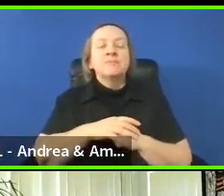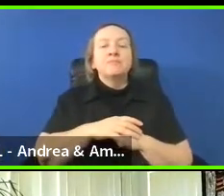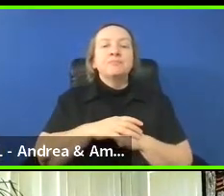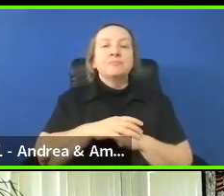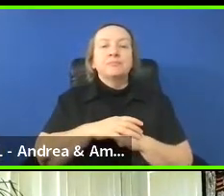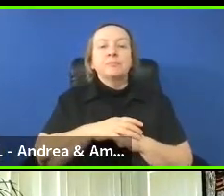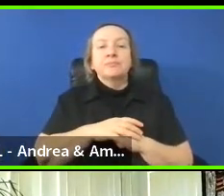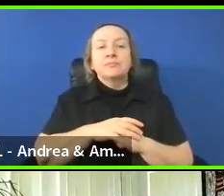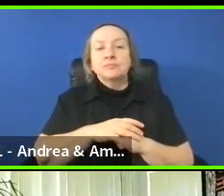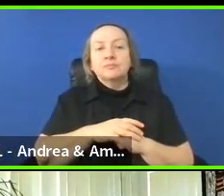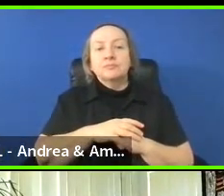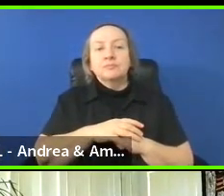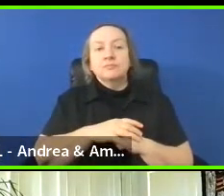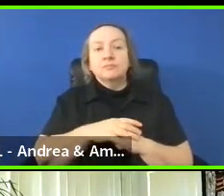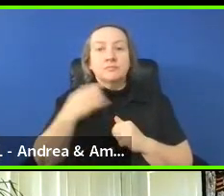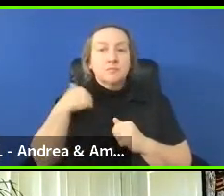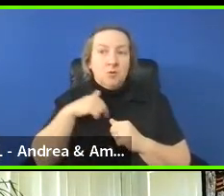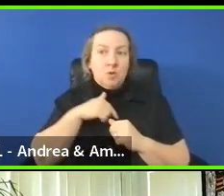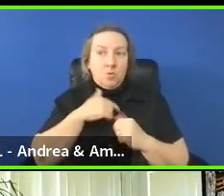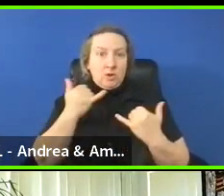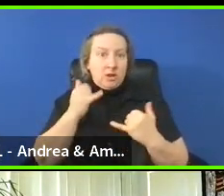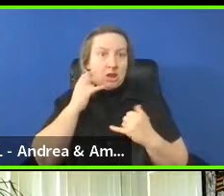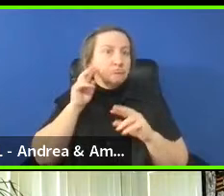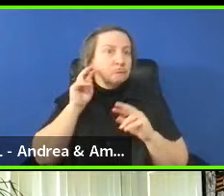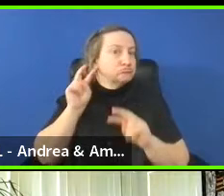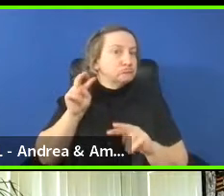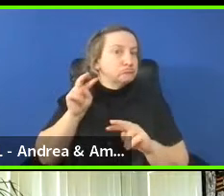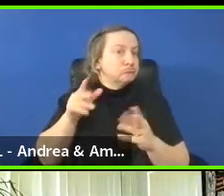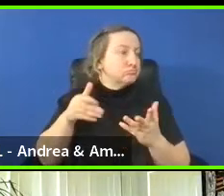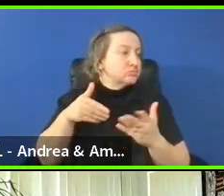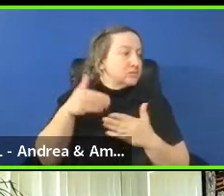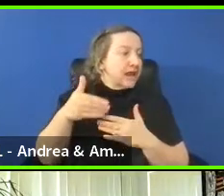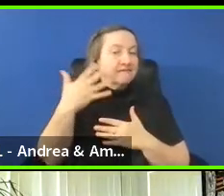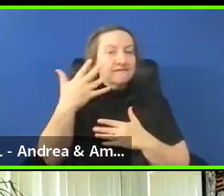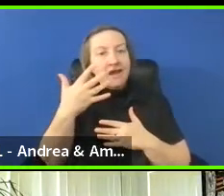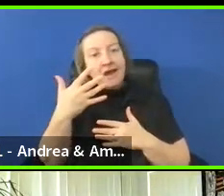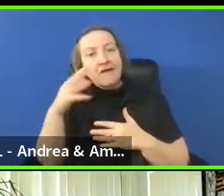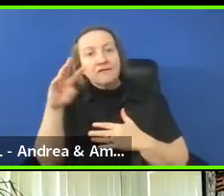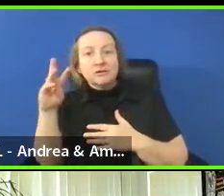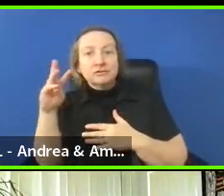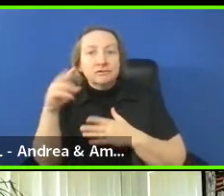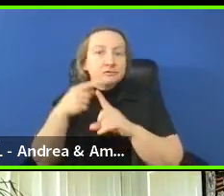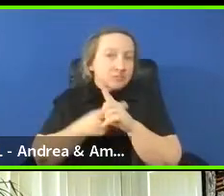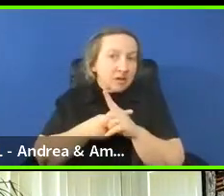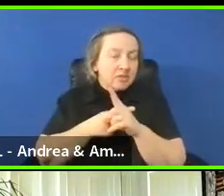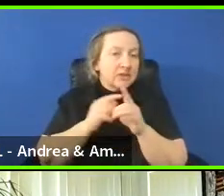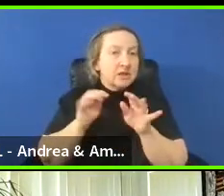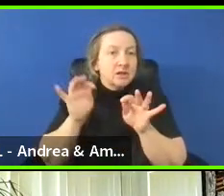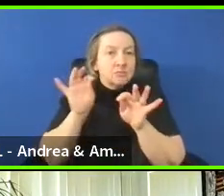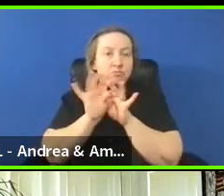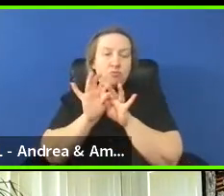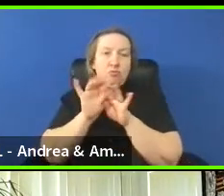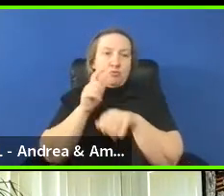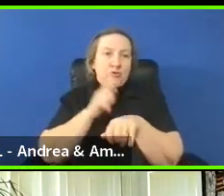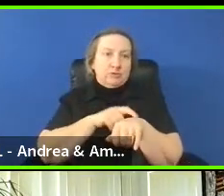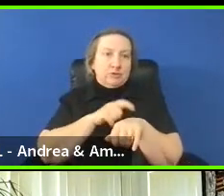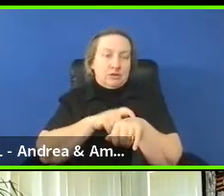are looking towards these next 5 to 6 months as a critical time frame